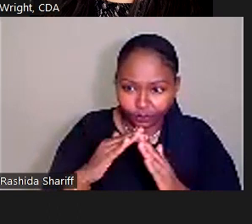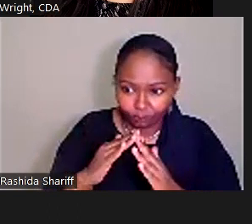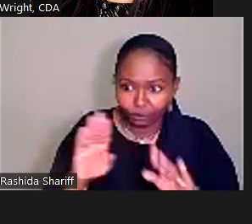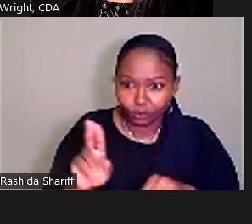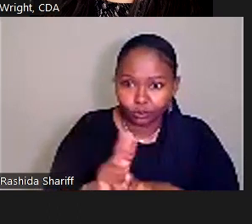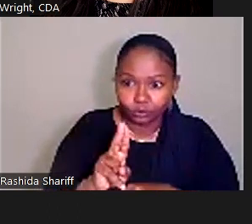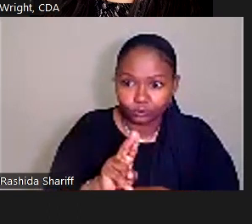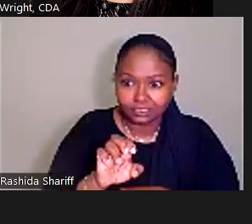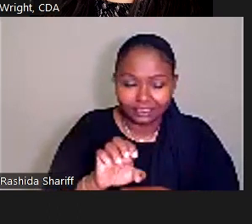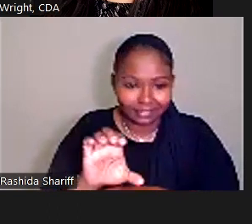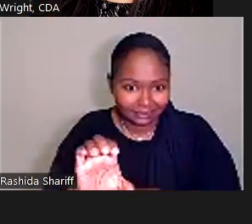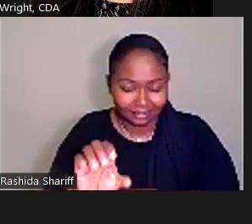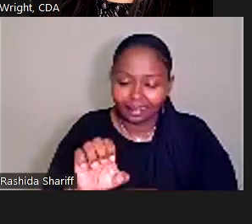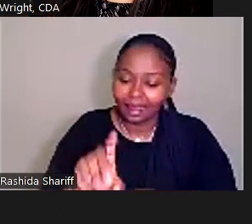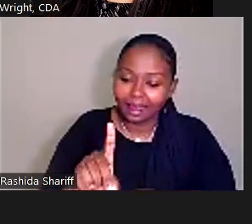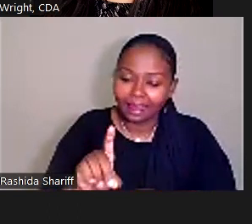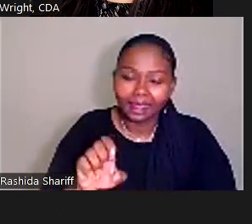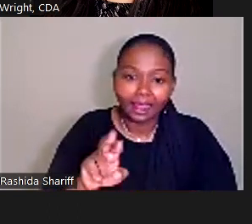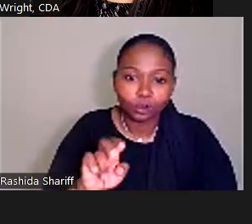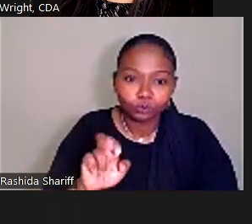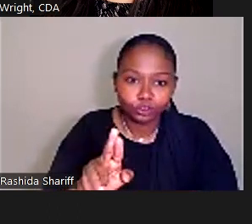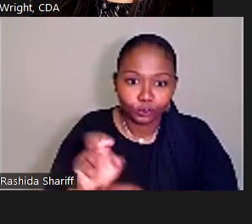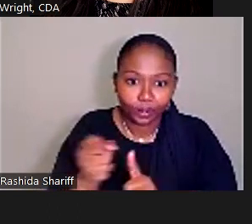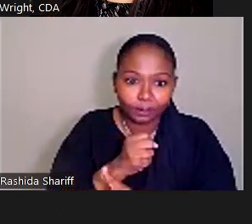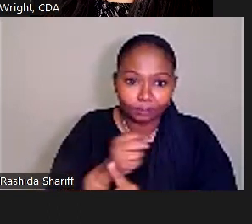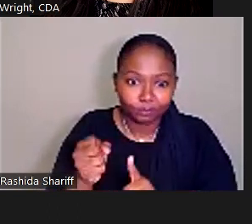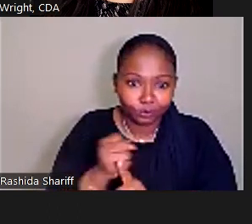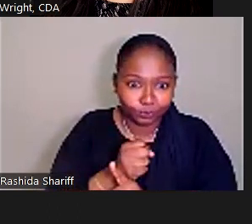XE, the Elder Abuse Program, the funds for that program.